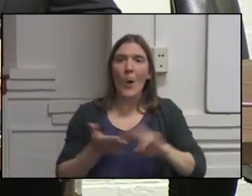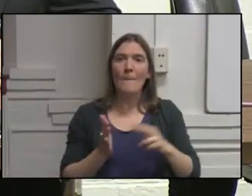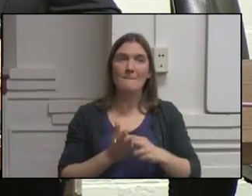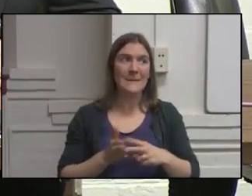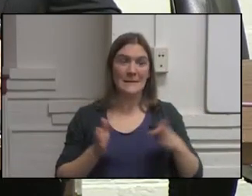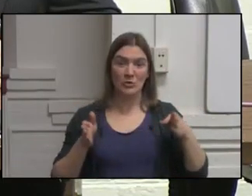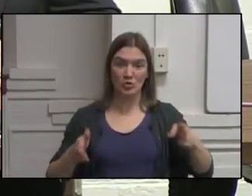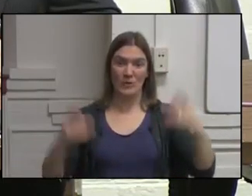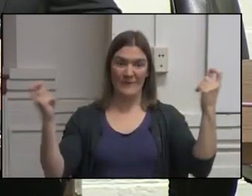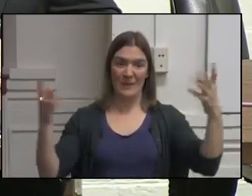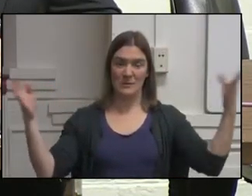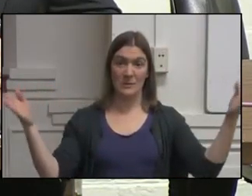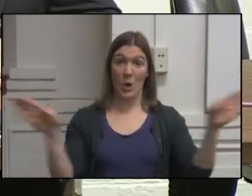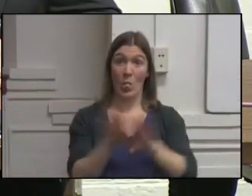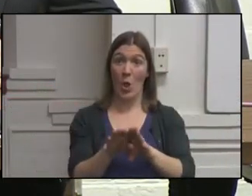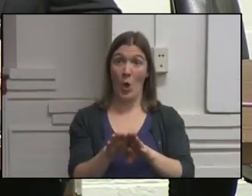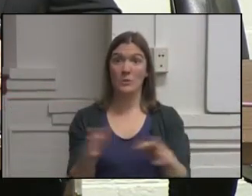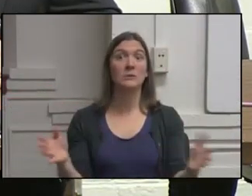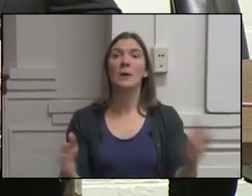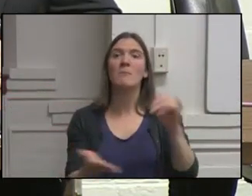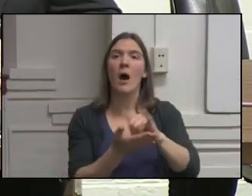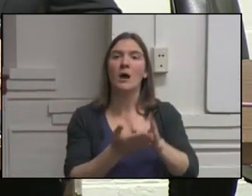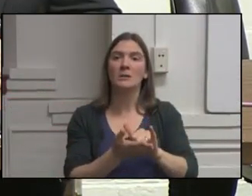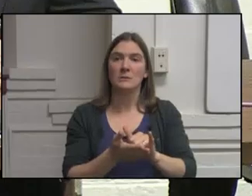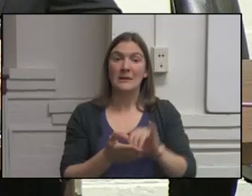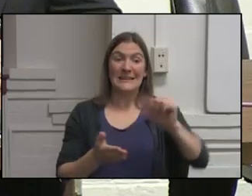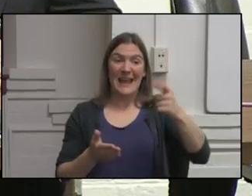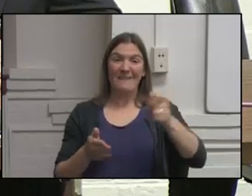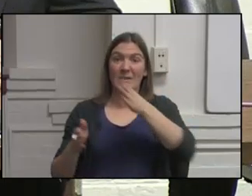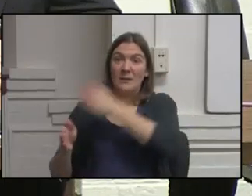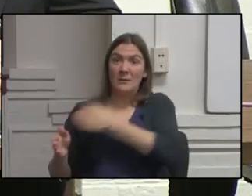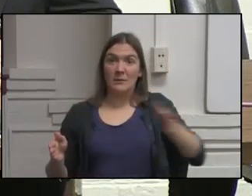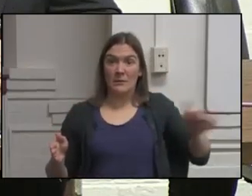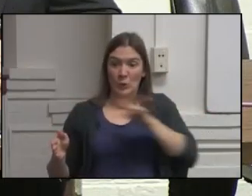street fest. It makes it real hard to have food vendors in 10 feet between everyone.